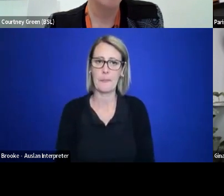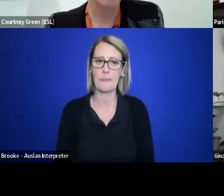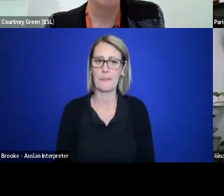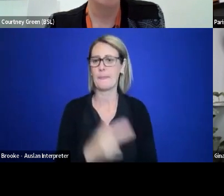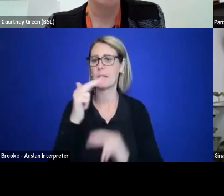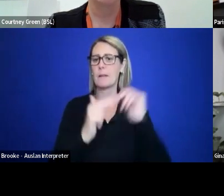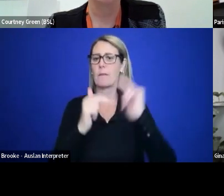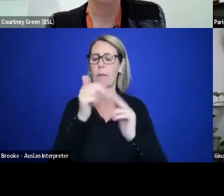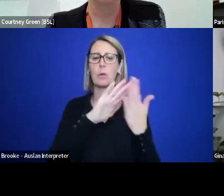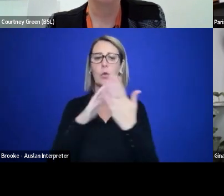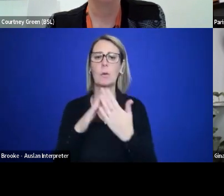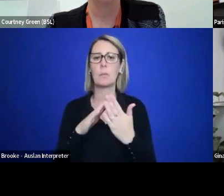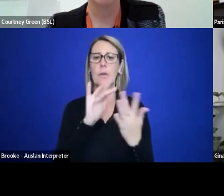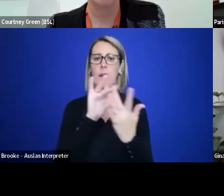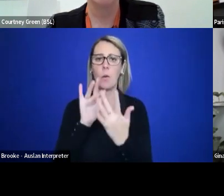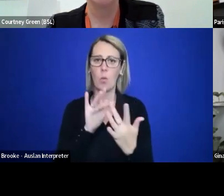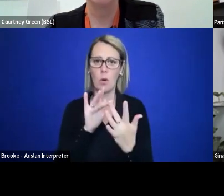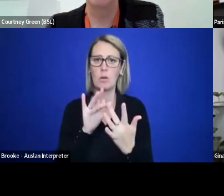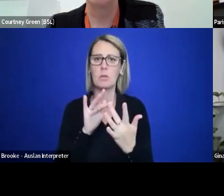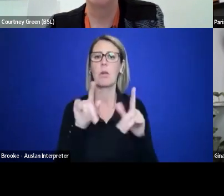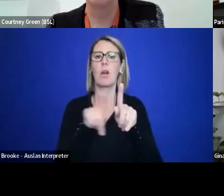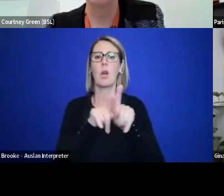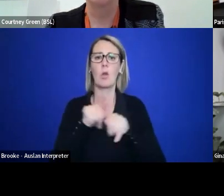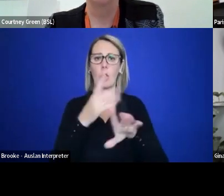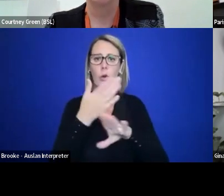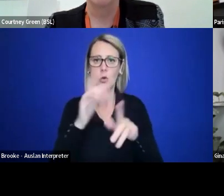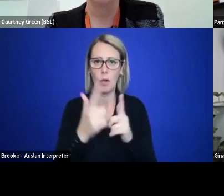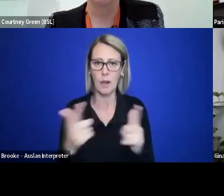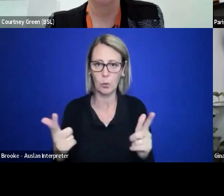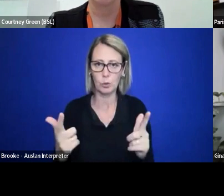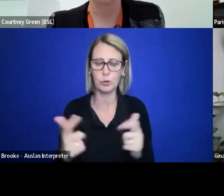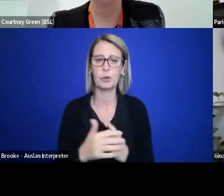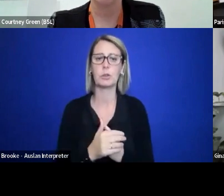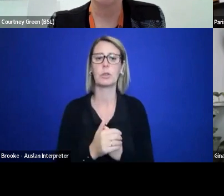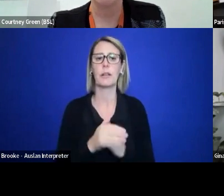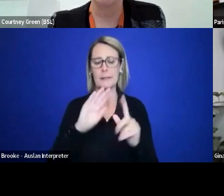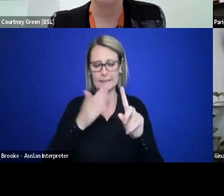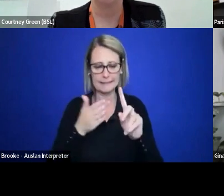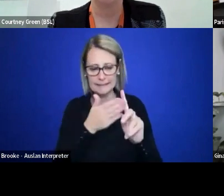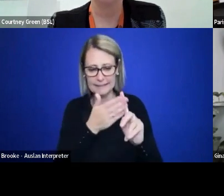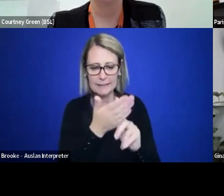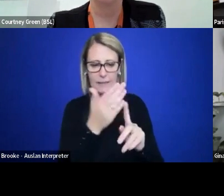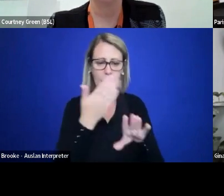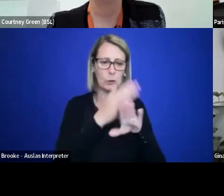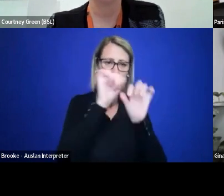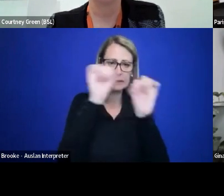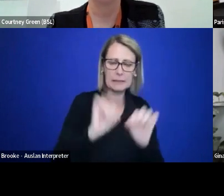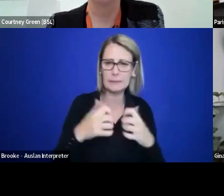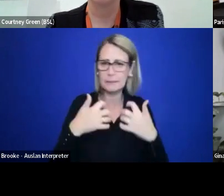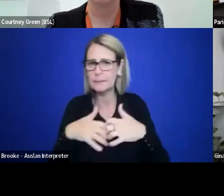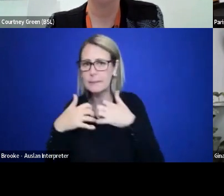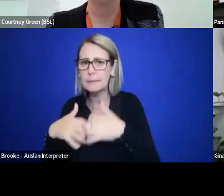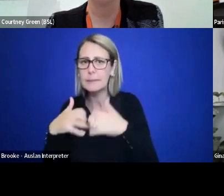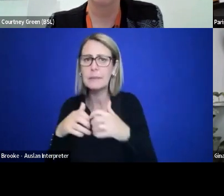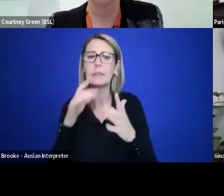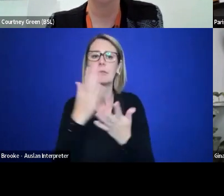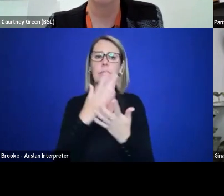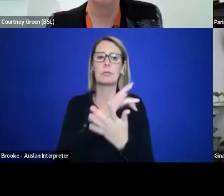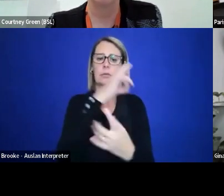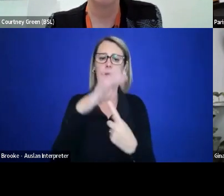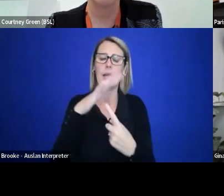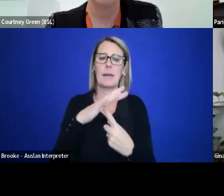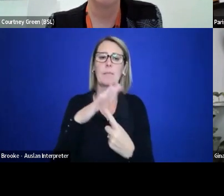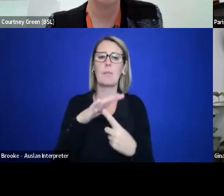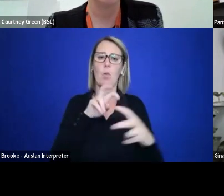Developing community networks, learning new language and navigating new systems are some of the key